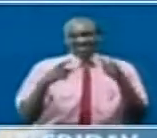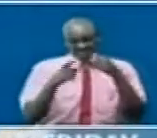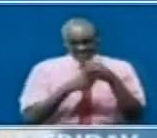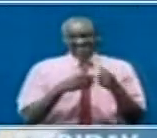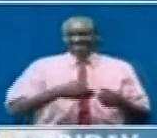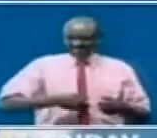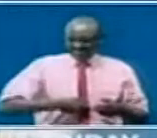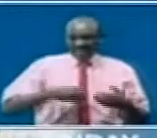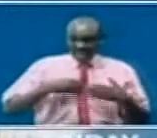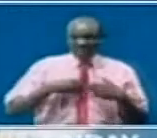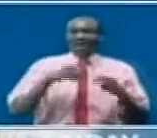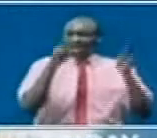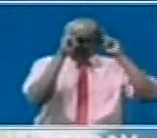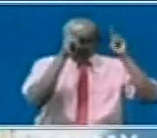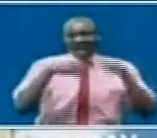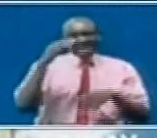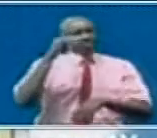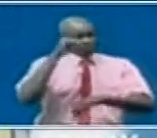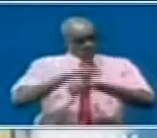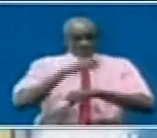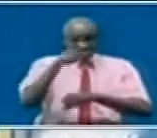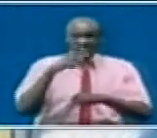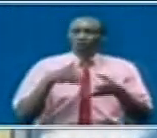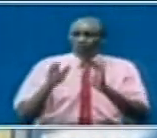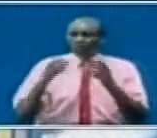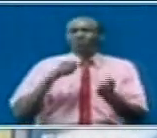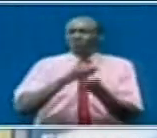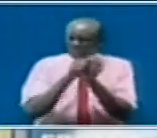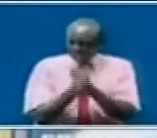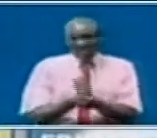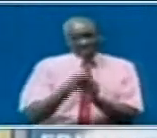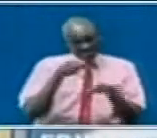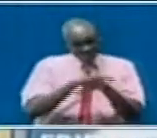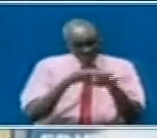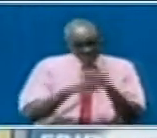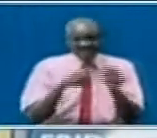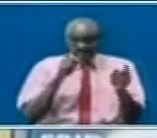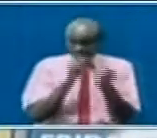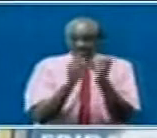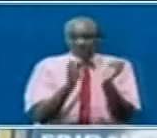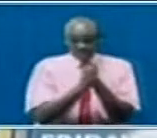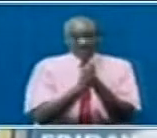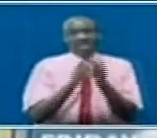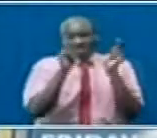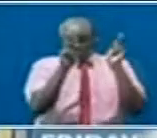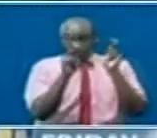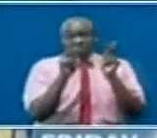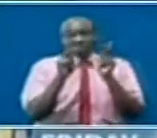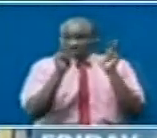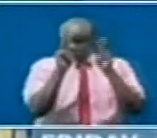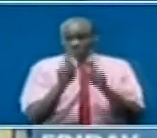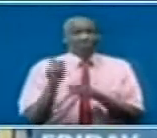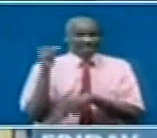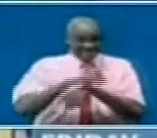host Kakamega High School's Green Commandos have an opportunity to turn the tables as they face off with Kisumu Day in the boys' finals of the